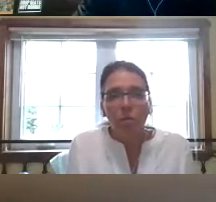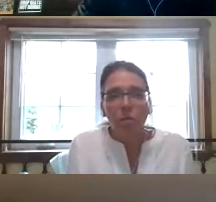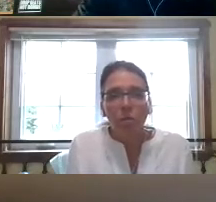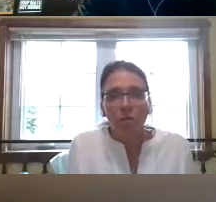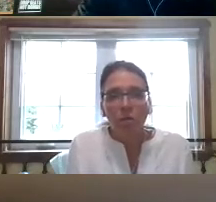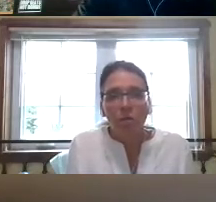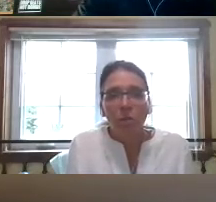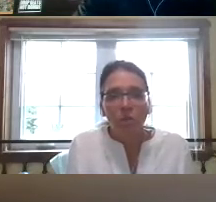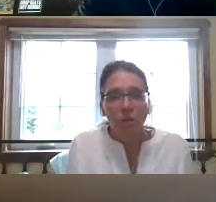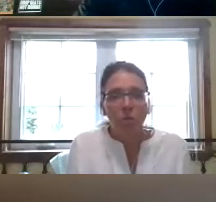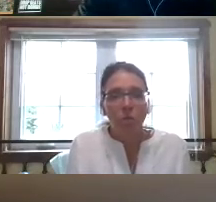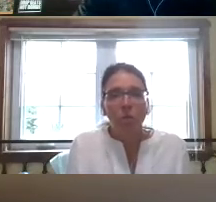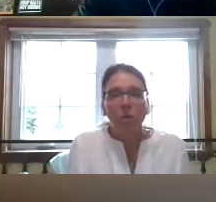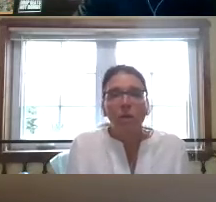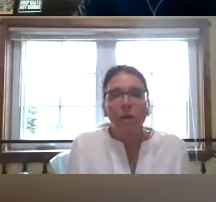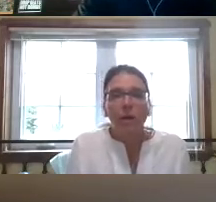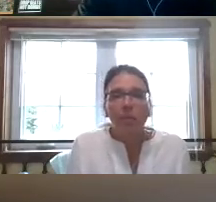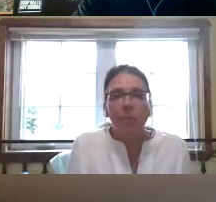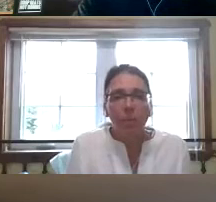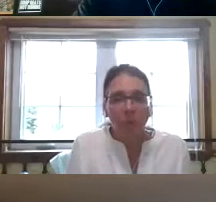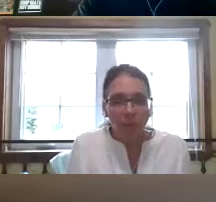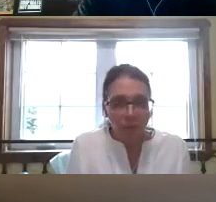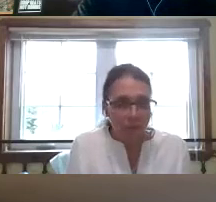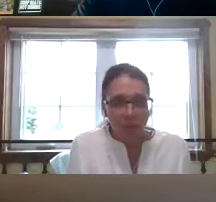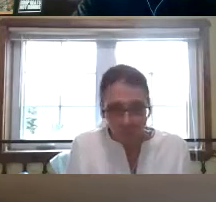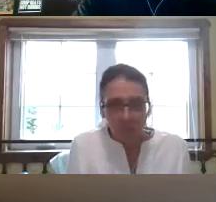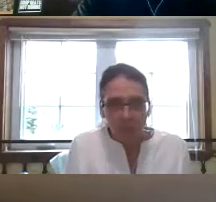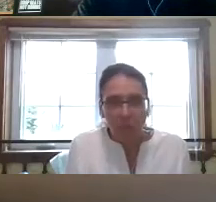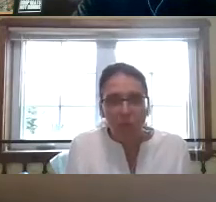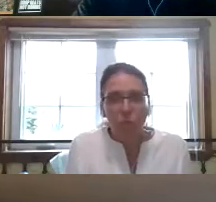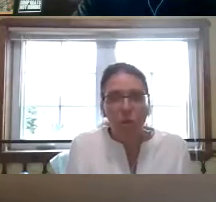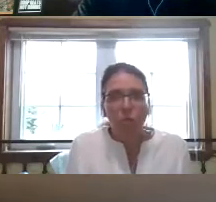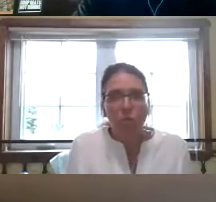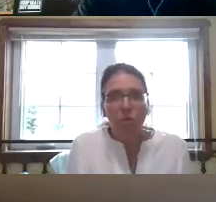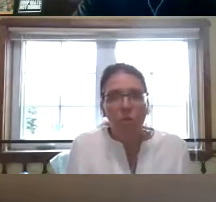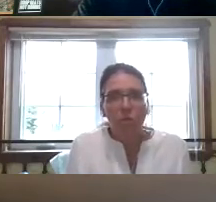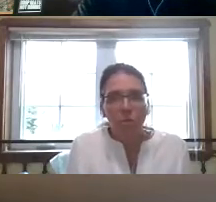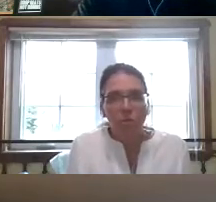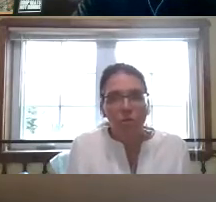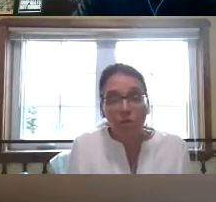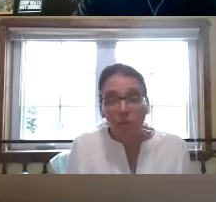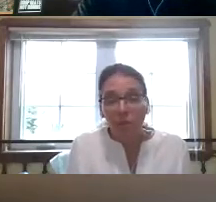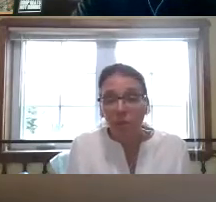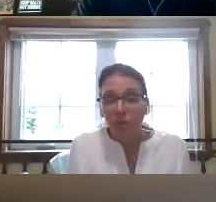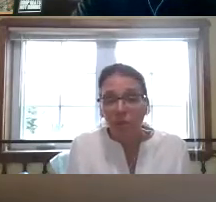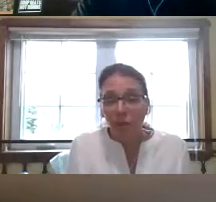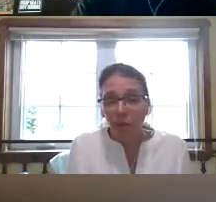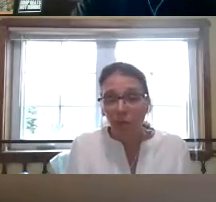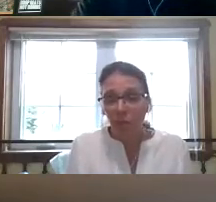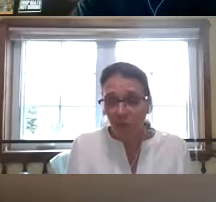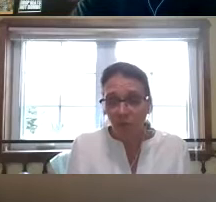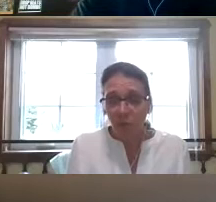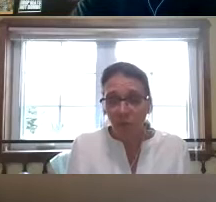would tend to go. We then did the walkthrough with neighbors on Bartlett. Generally, there was a lot